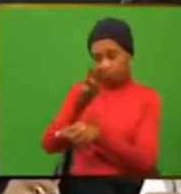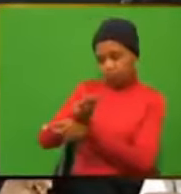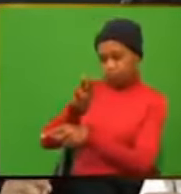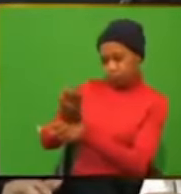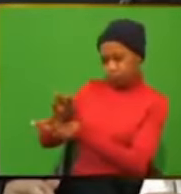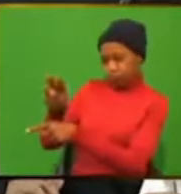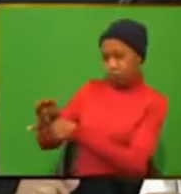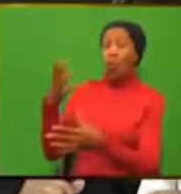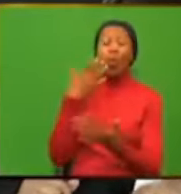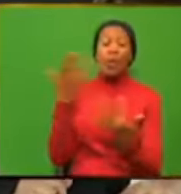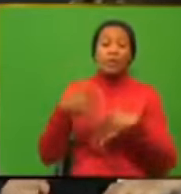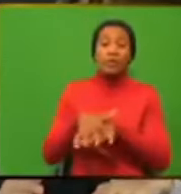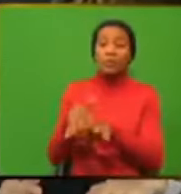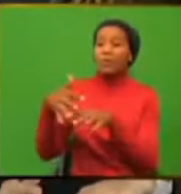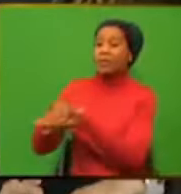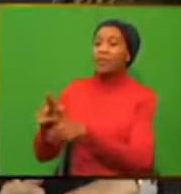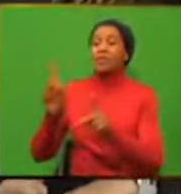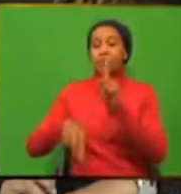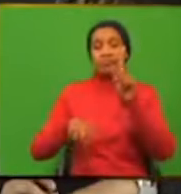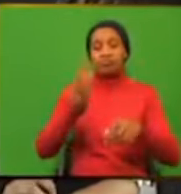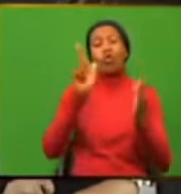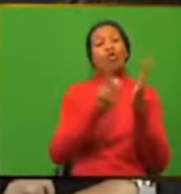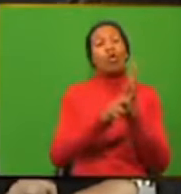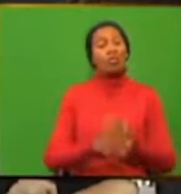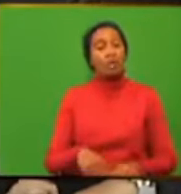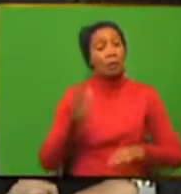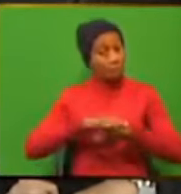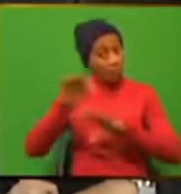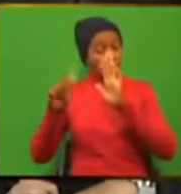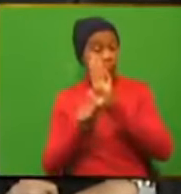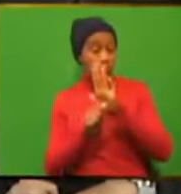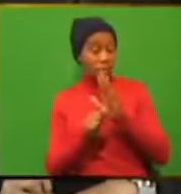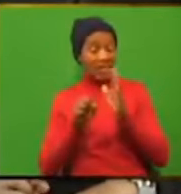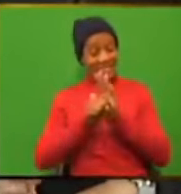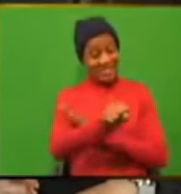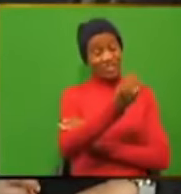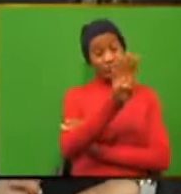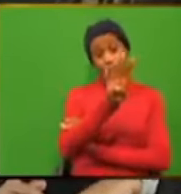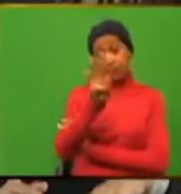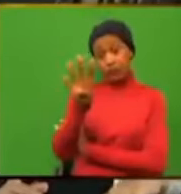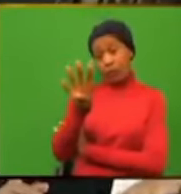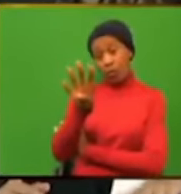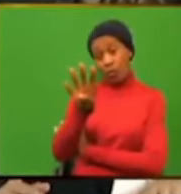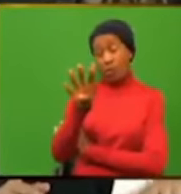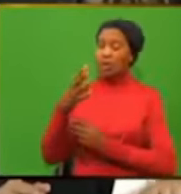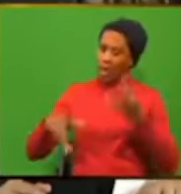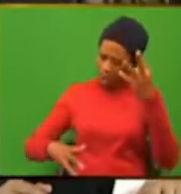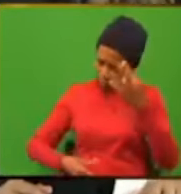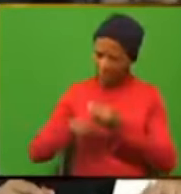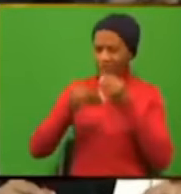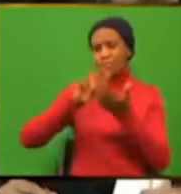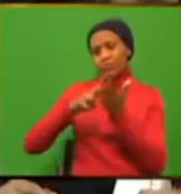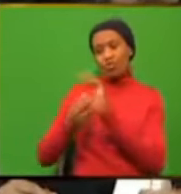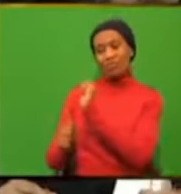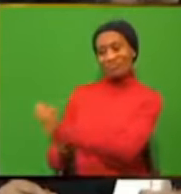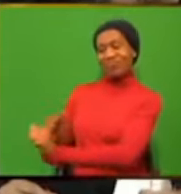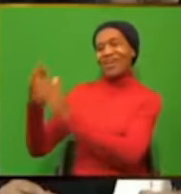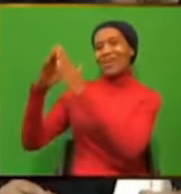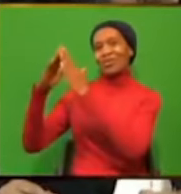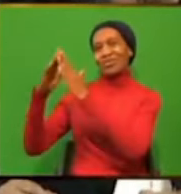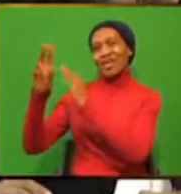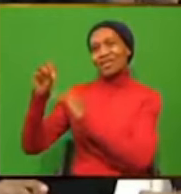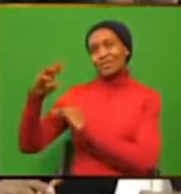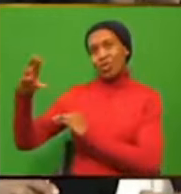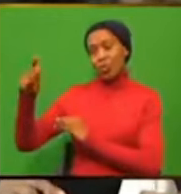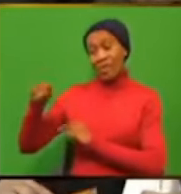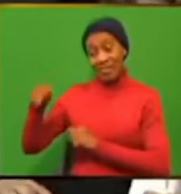the implementation of these laws. Importantly, though, Section 44 gives an additional role and charges the House